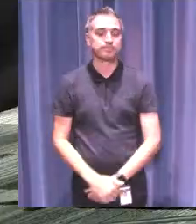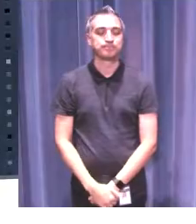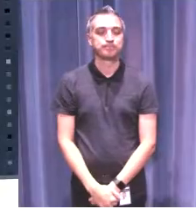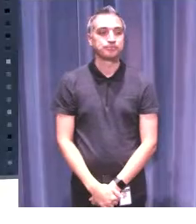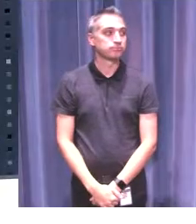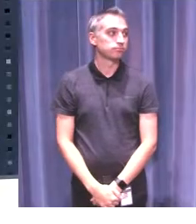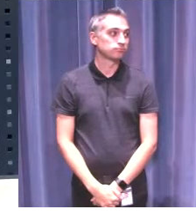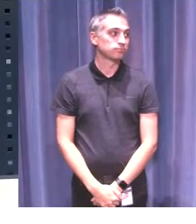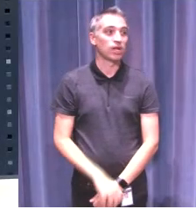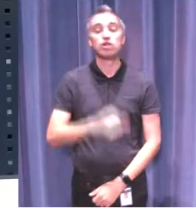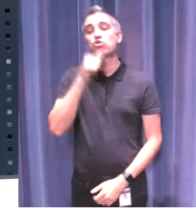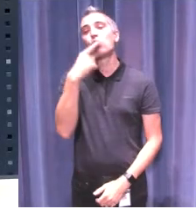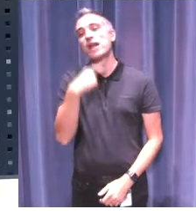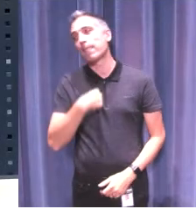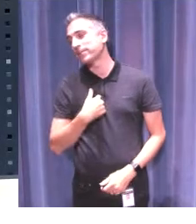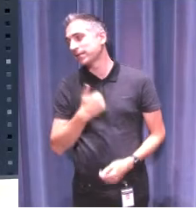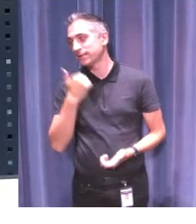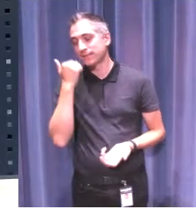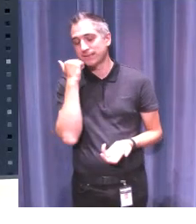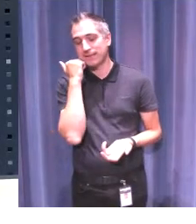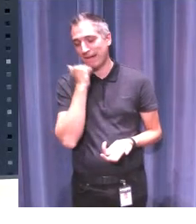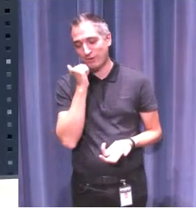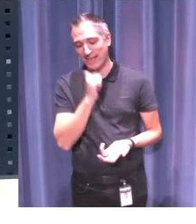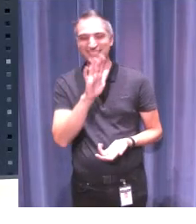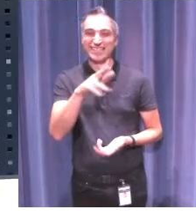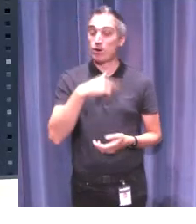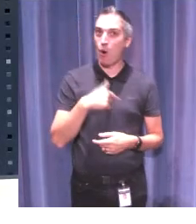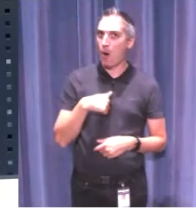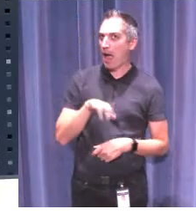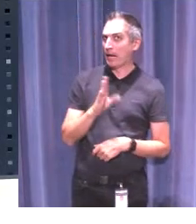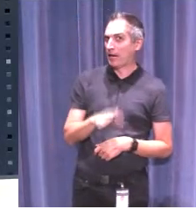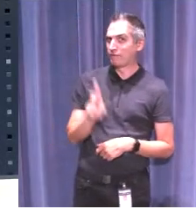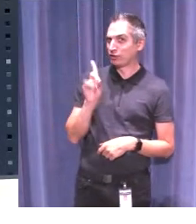Yeah, and don't tell me every day. I never have to do that. Yeah.